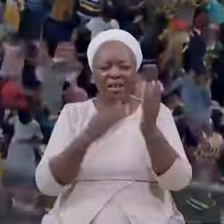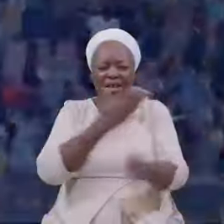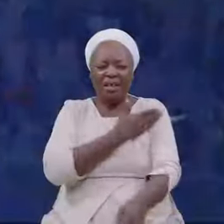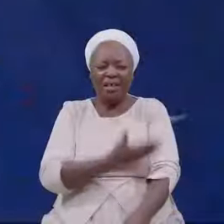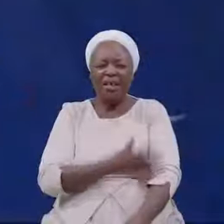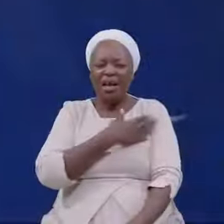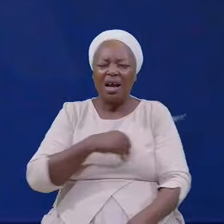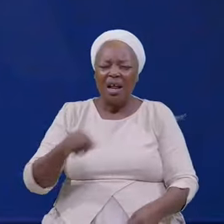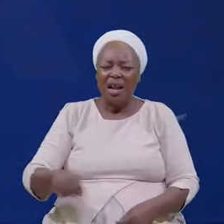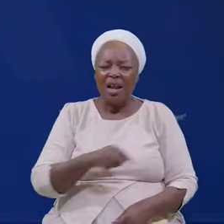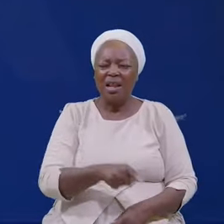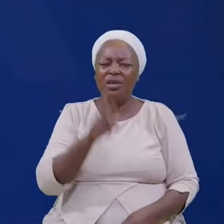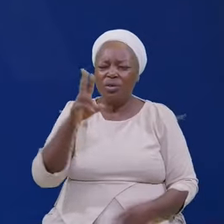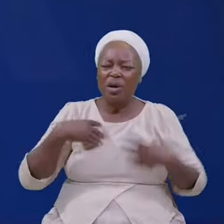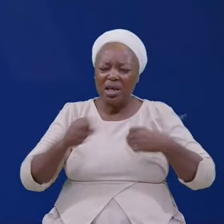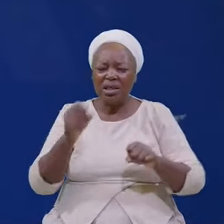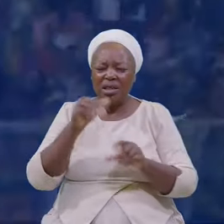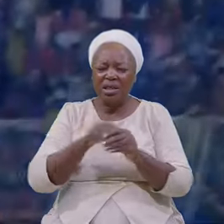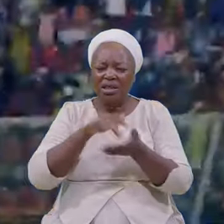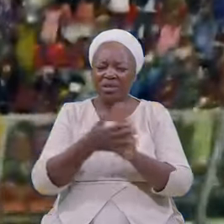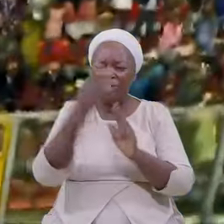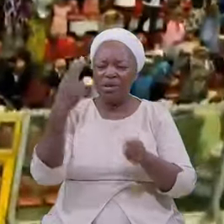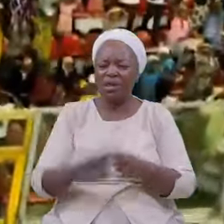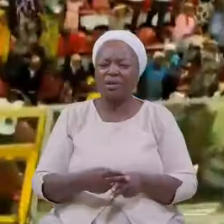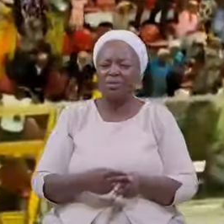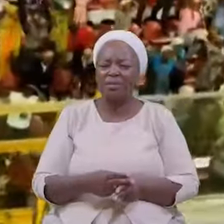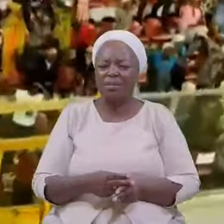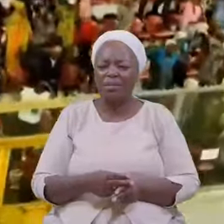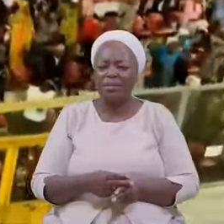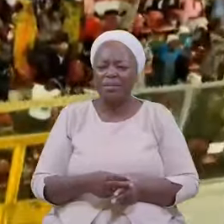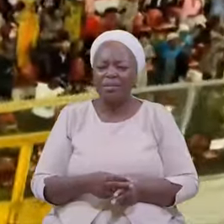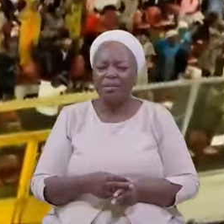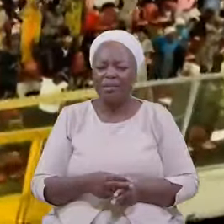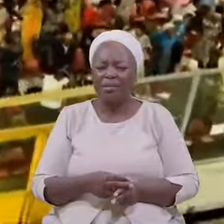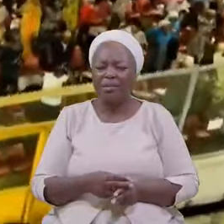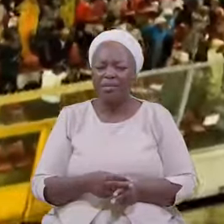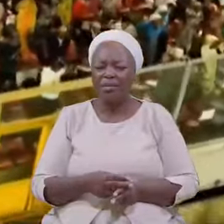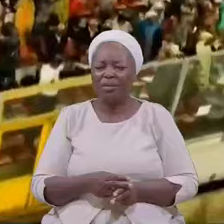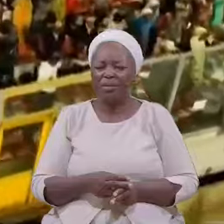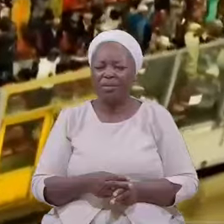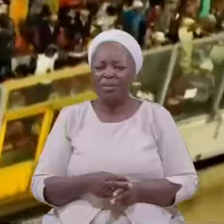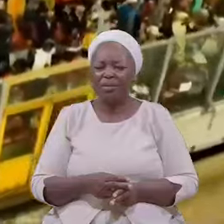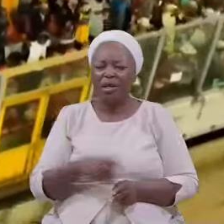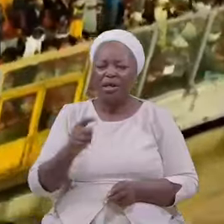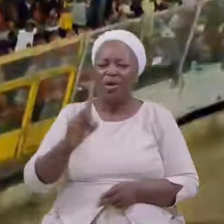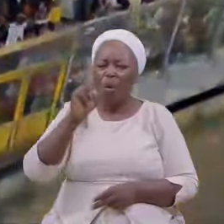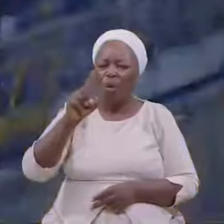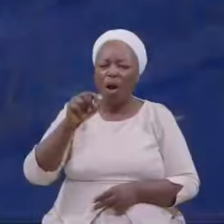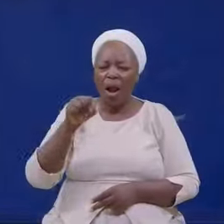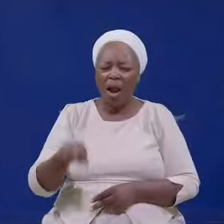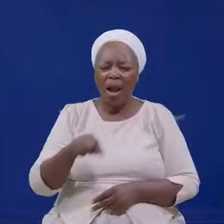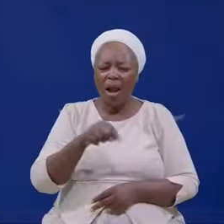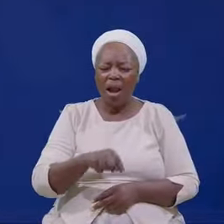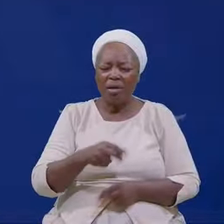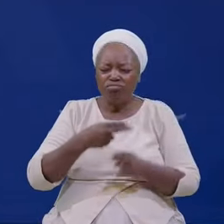are healed in Jesus' name. Toute forme de paralysie au nom de Jésus. The one leg shorter than the